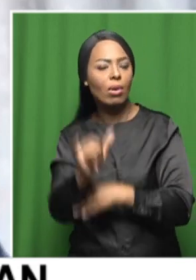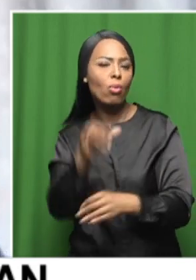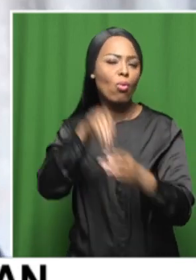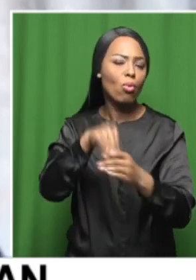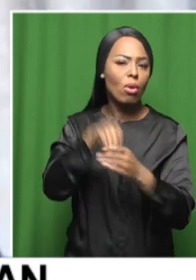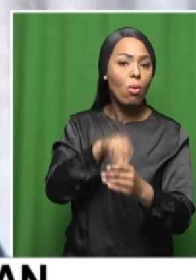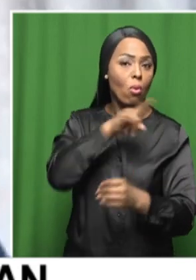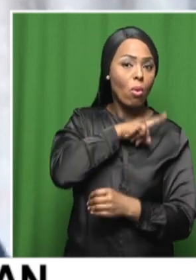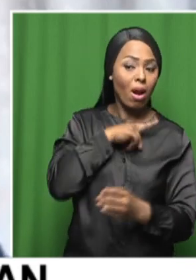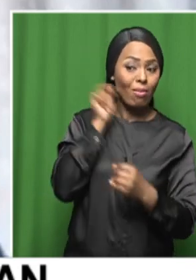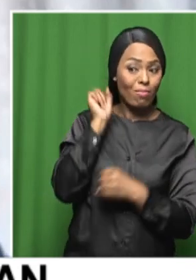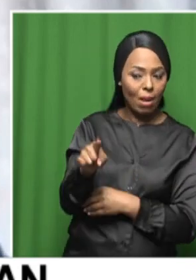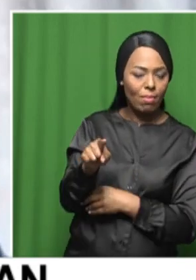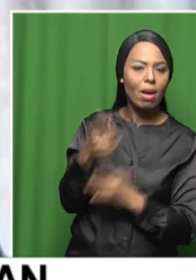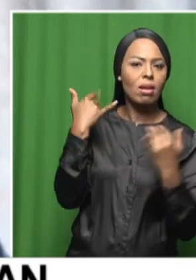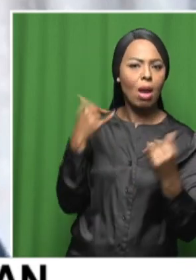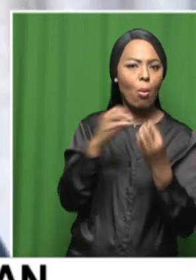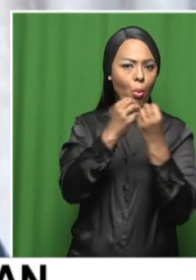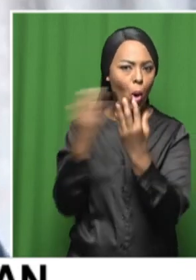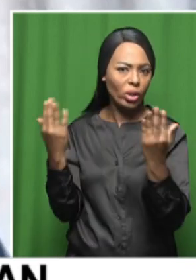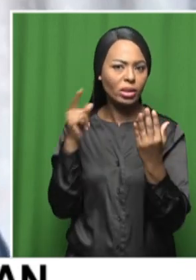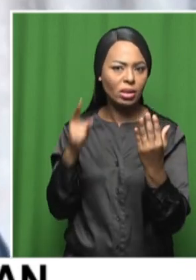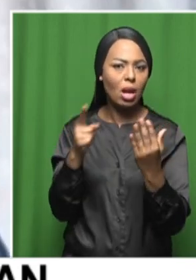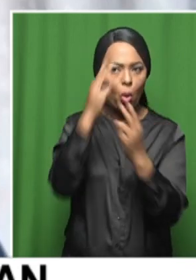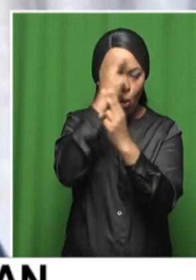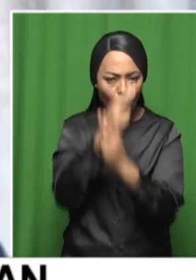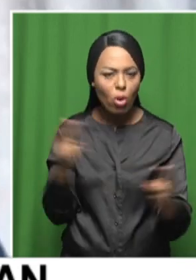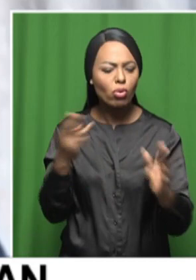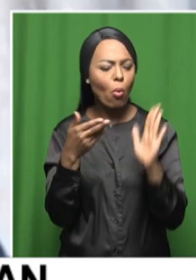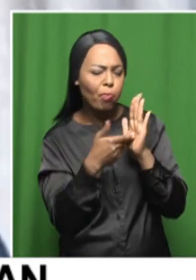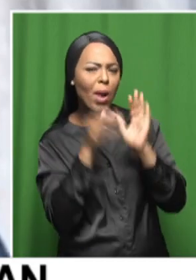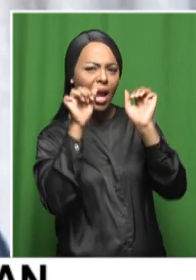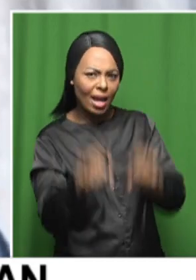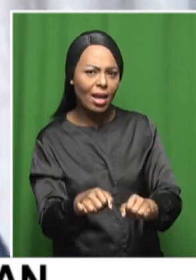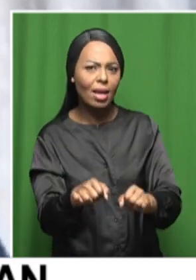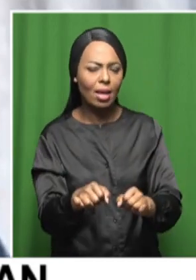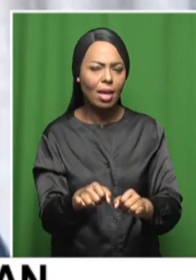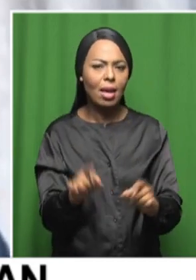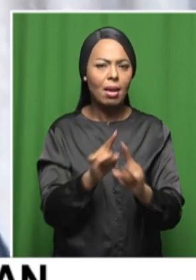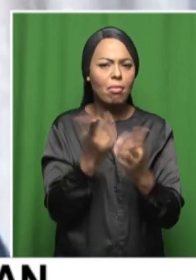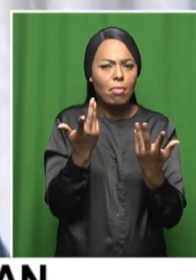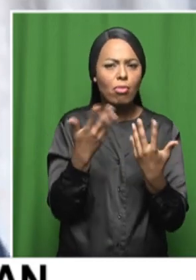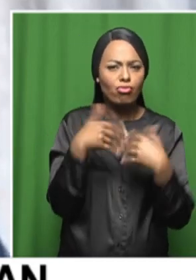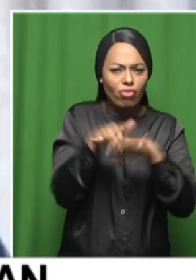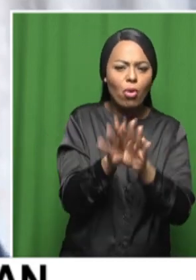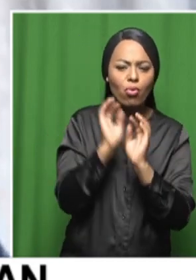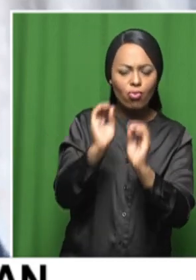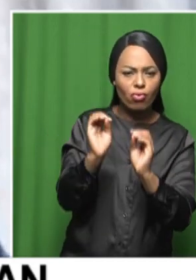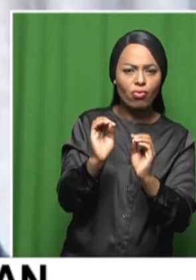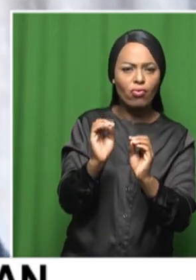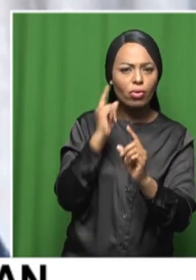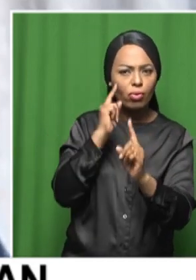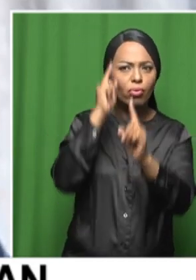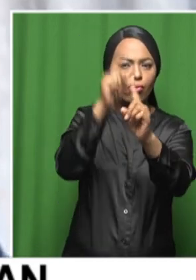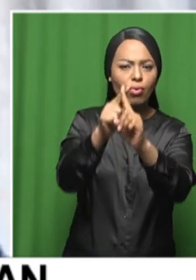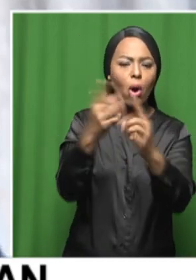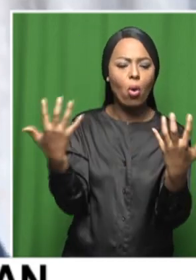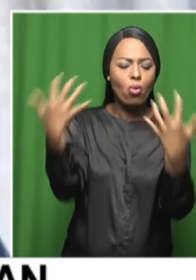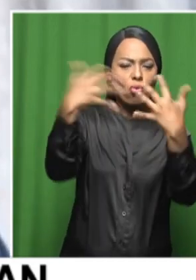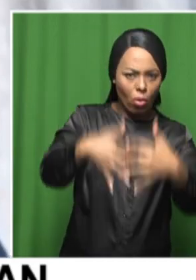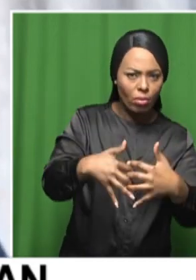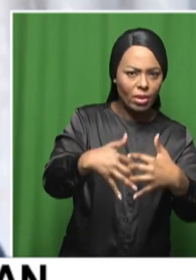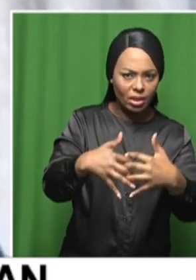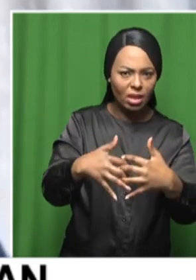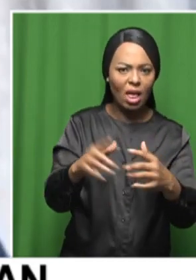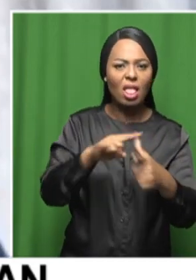where the basic ingredients of Ubuntu is already there. There is an inclination to rather move towards collaboration